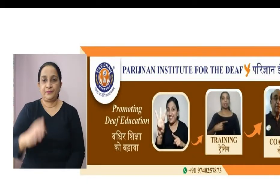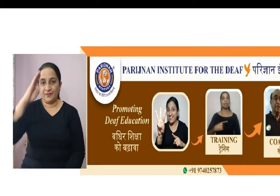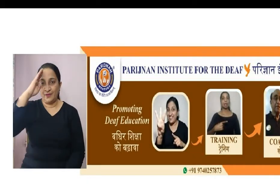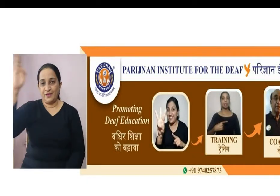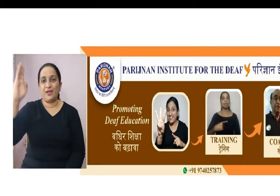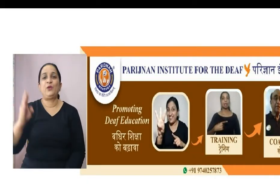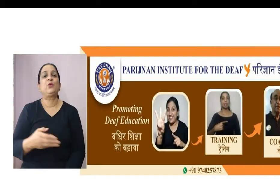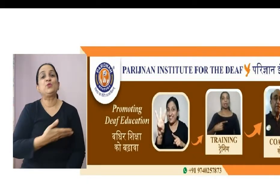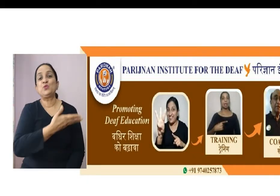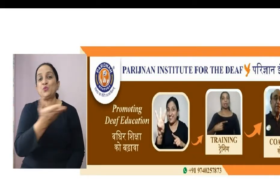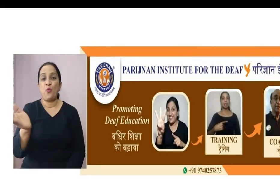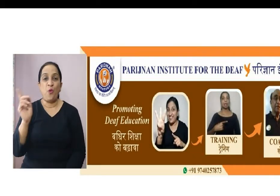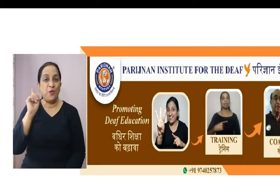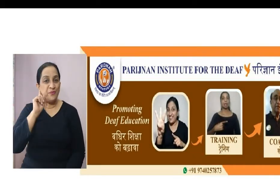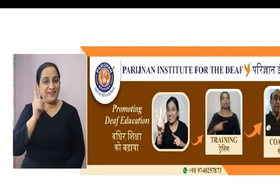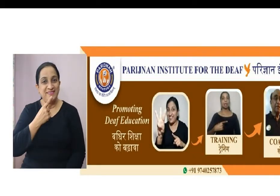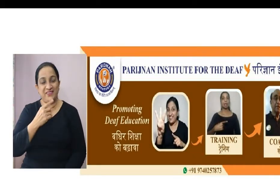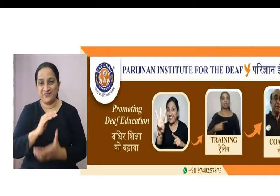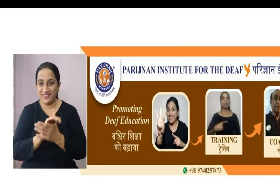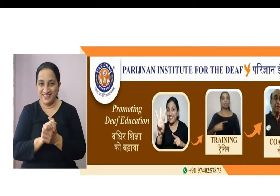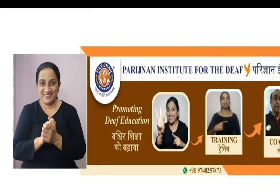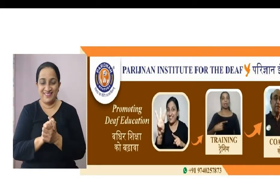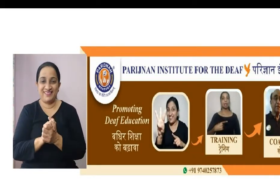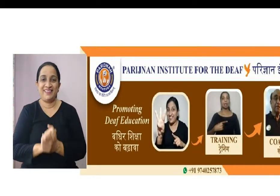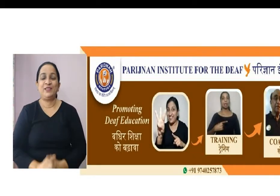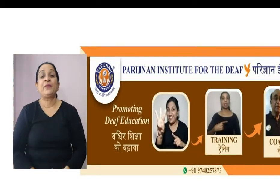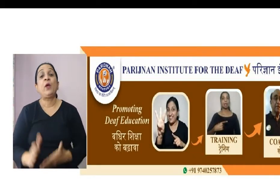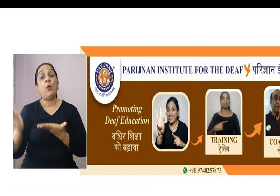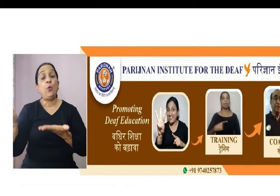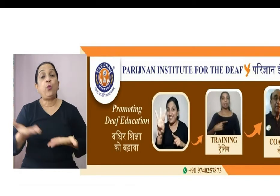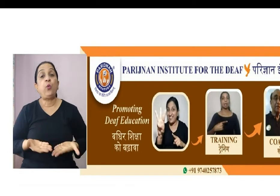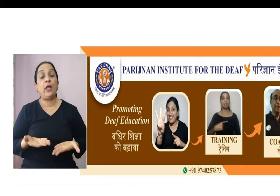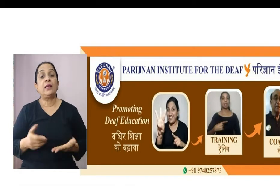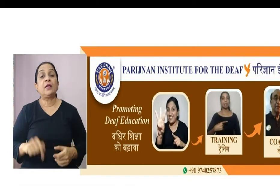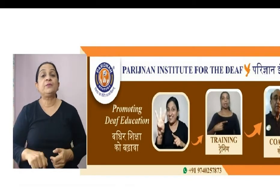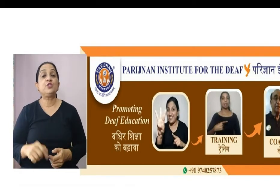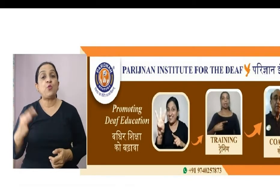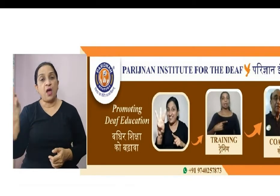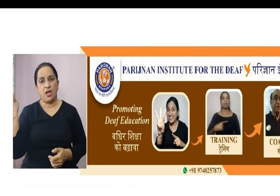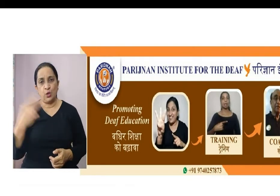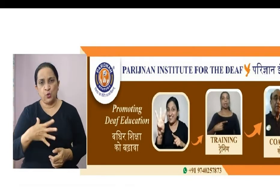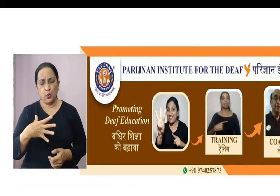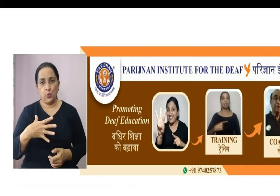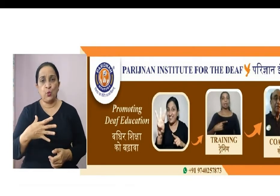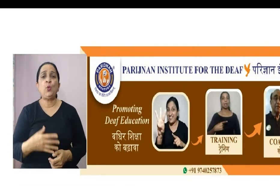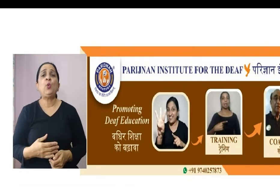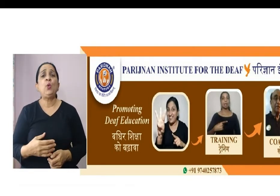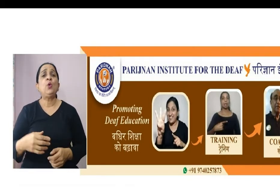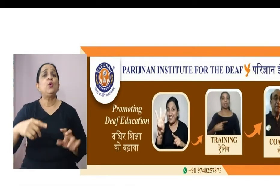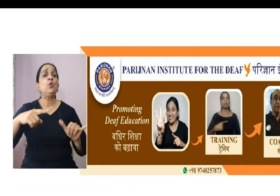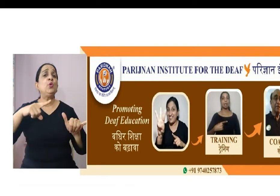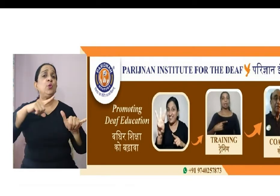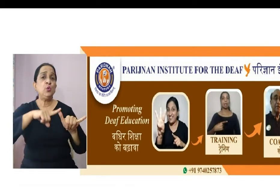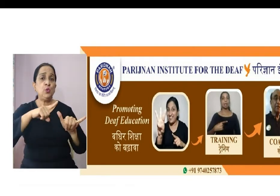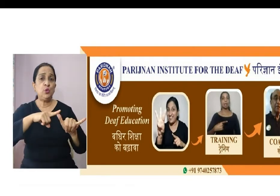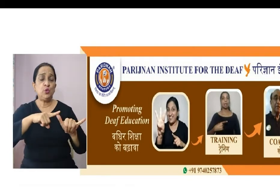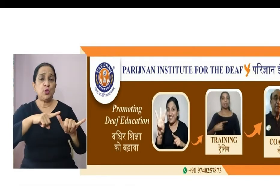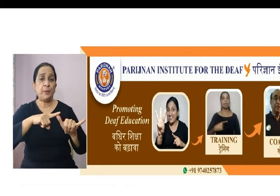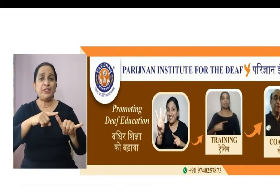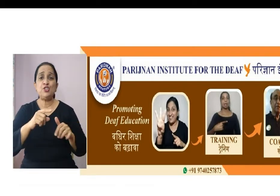Hello to all my dear friends. Welcome to our newly launched YouTube